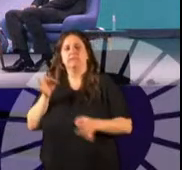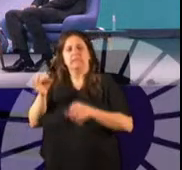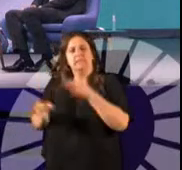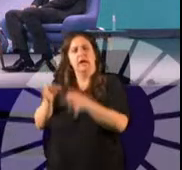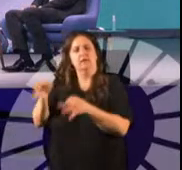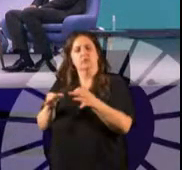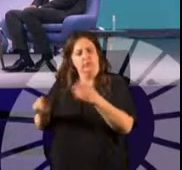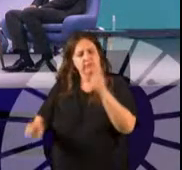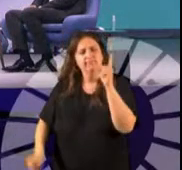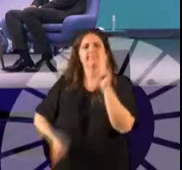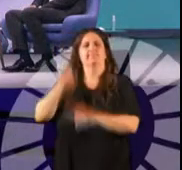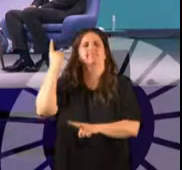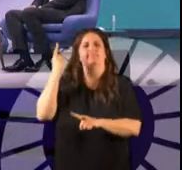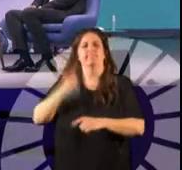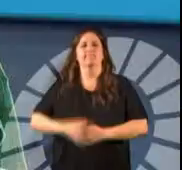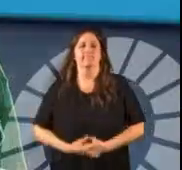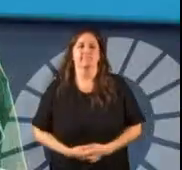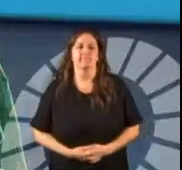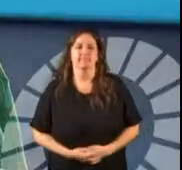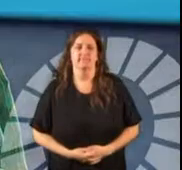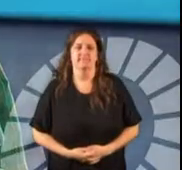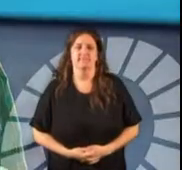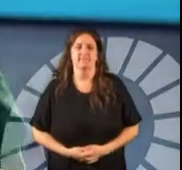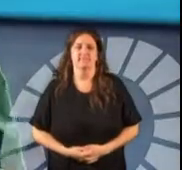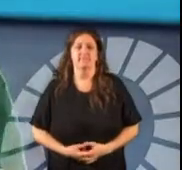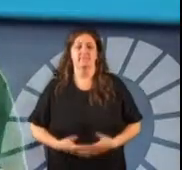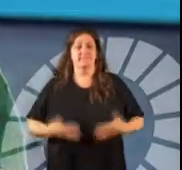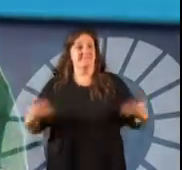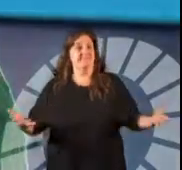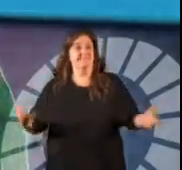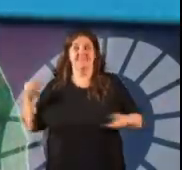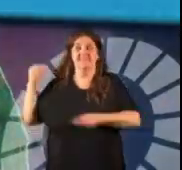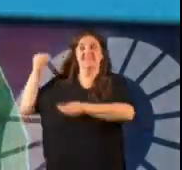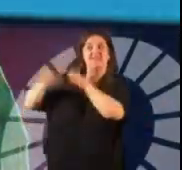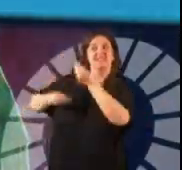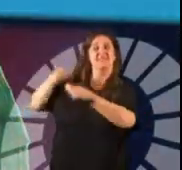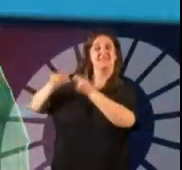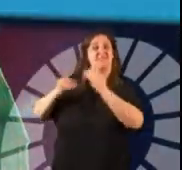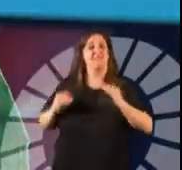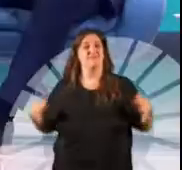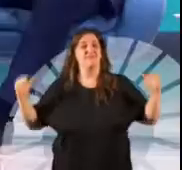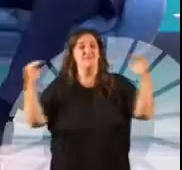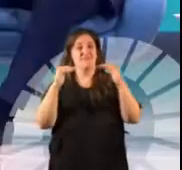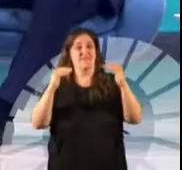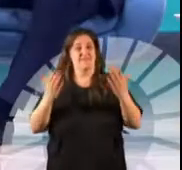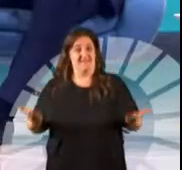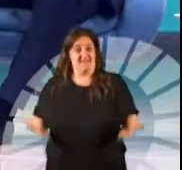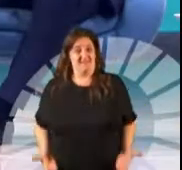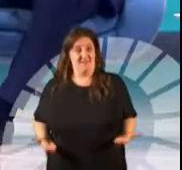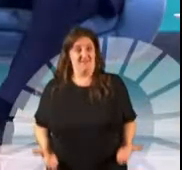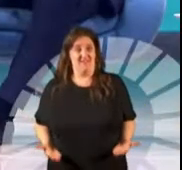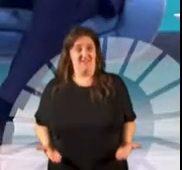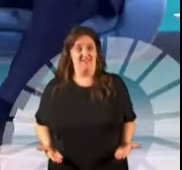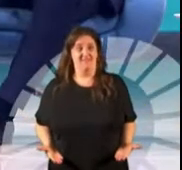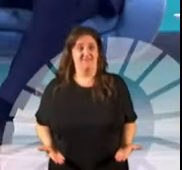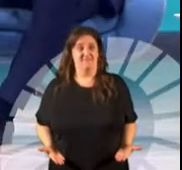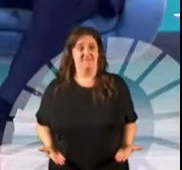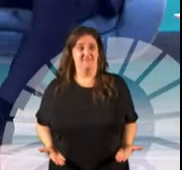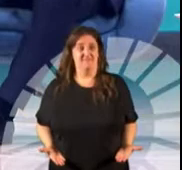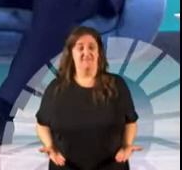here, for both me and President Macron, is about